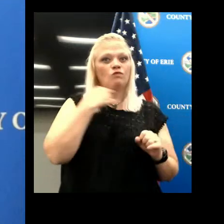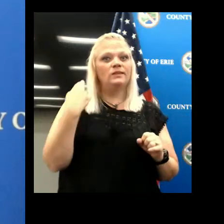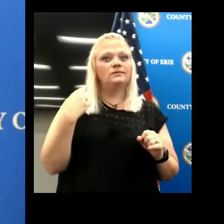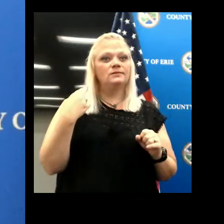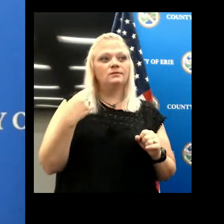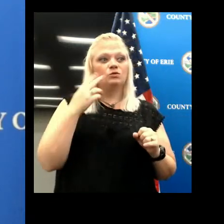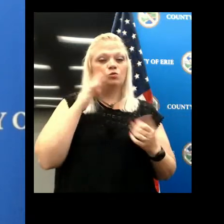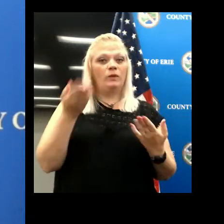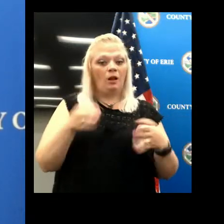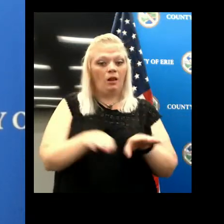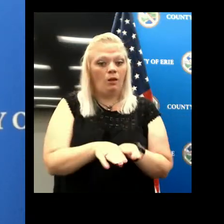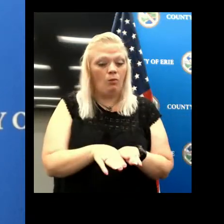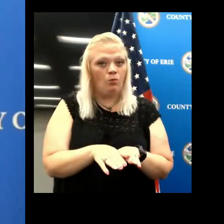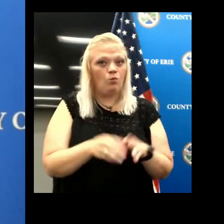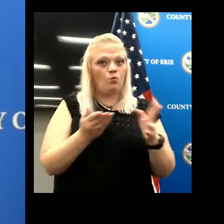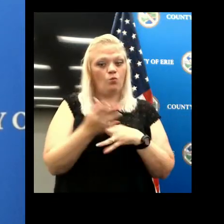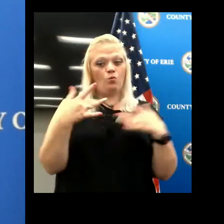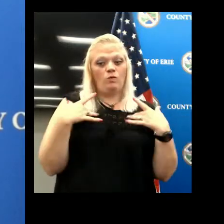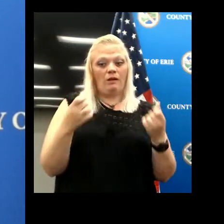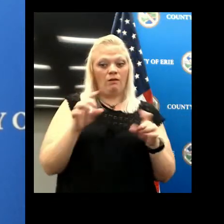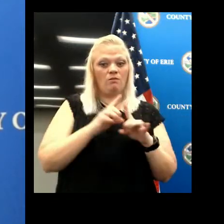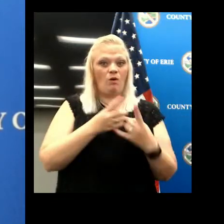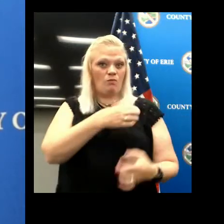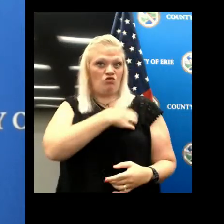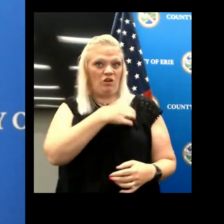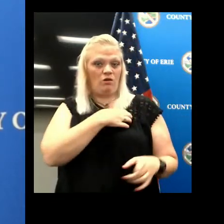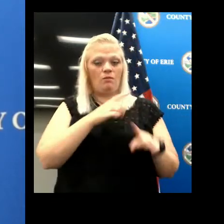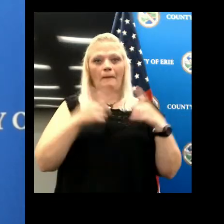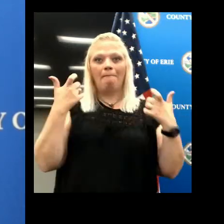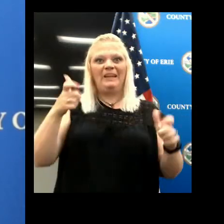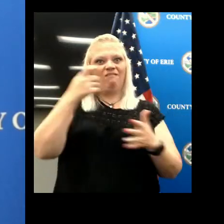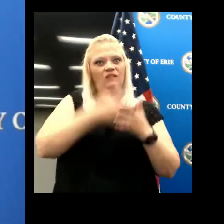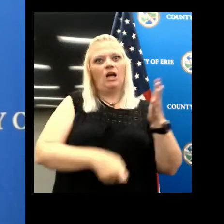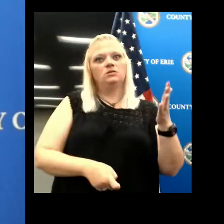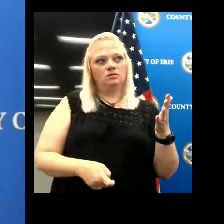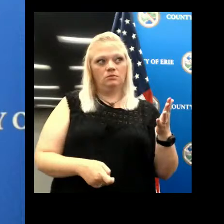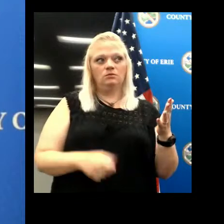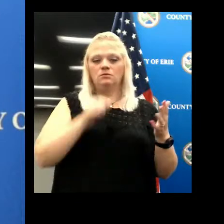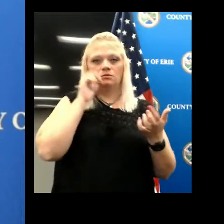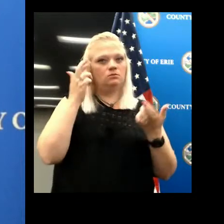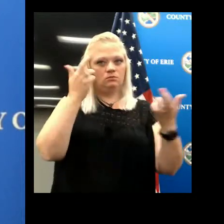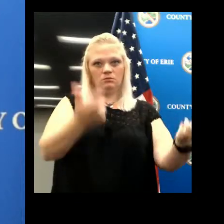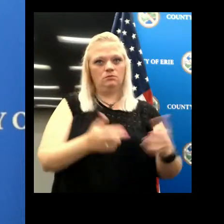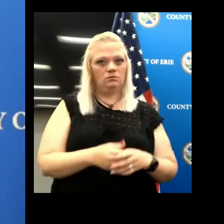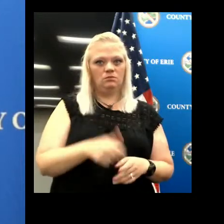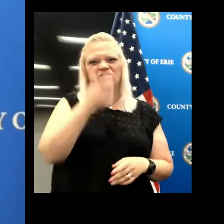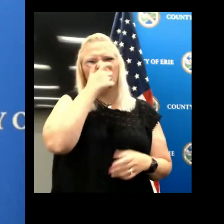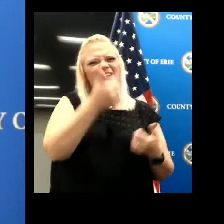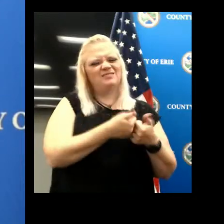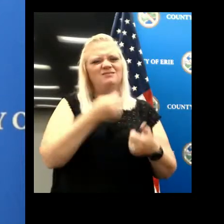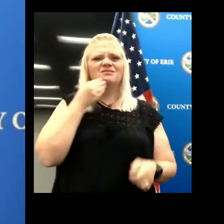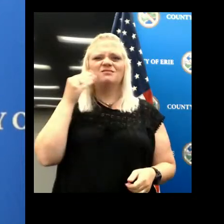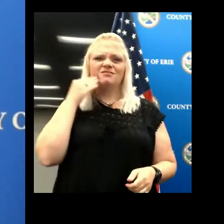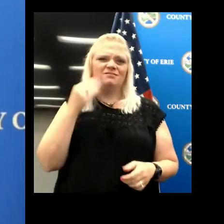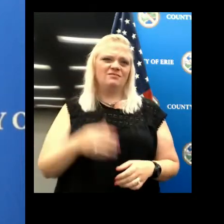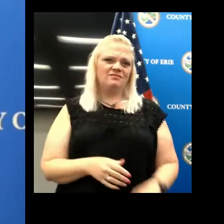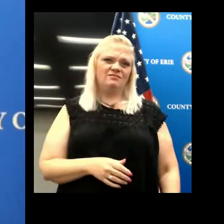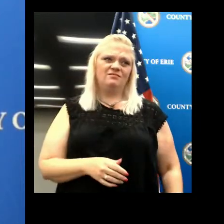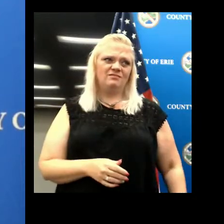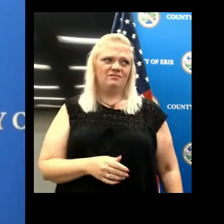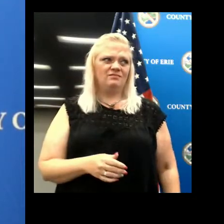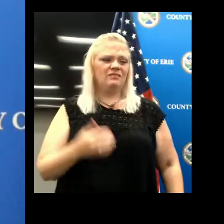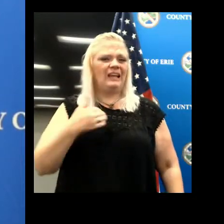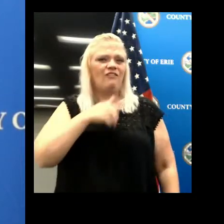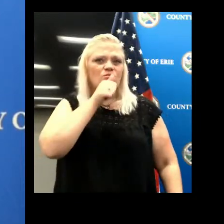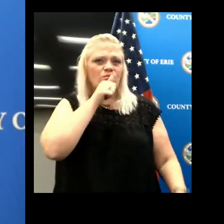only being shut down by the health department and the sheriff's office, but getting a big fine. Would not recommend it. Watch the game at home. You can have a private